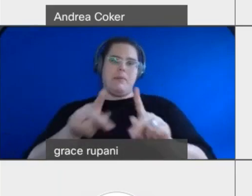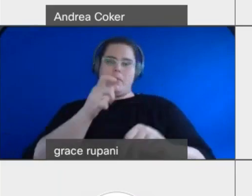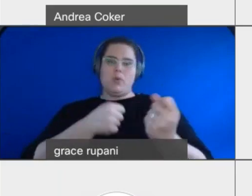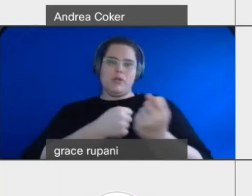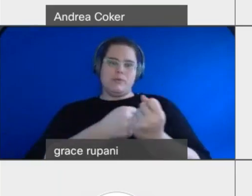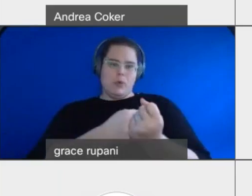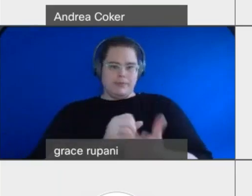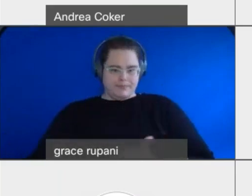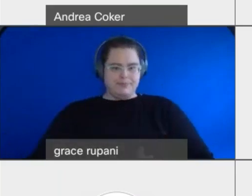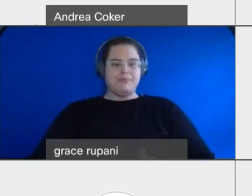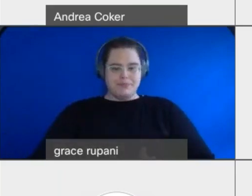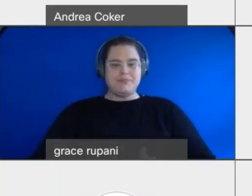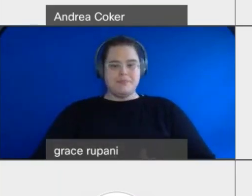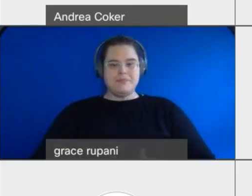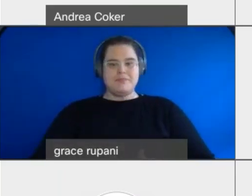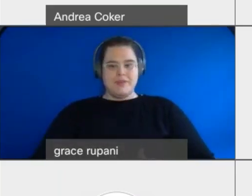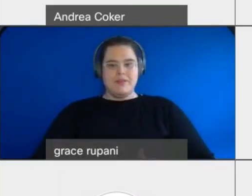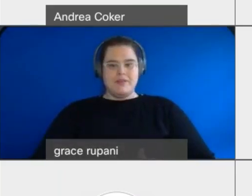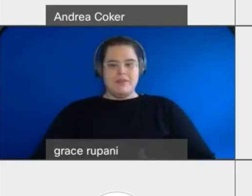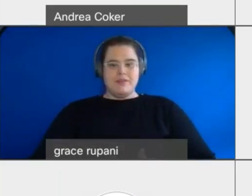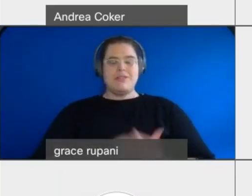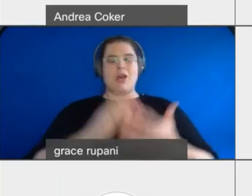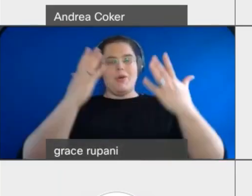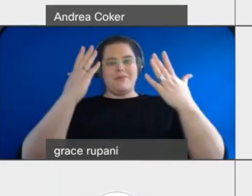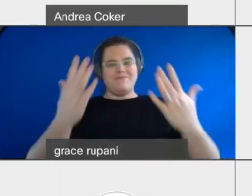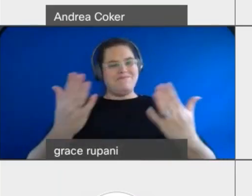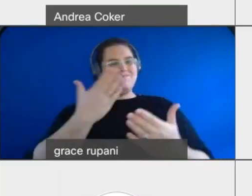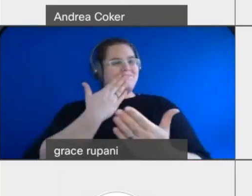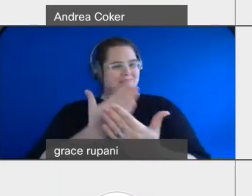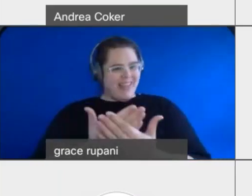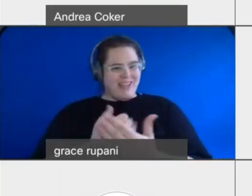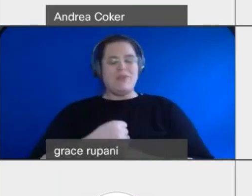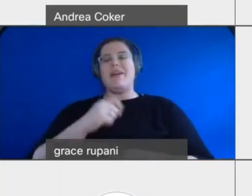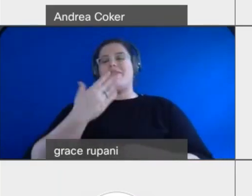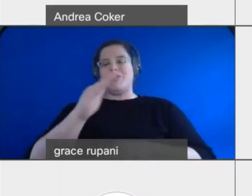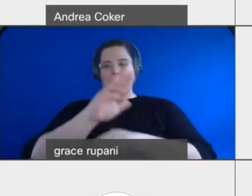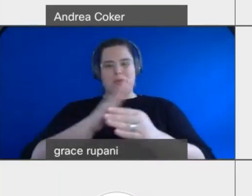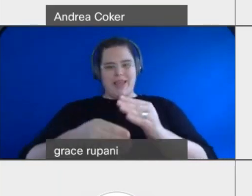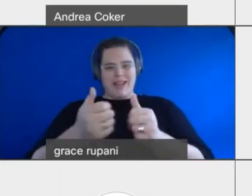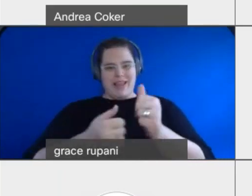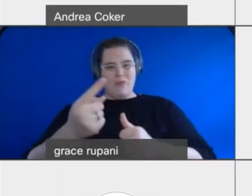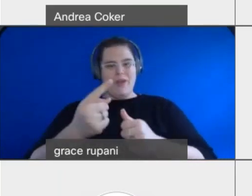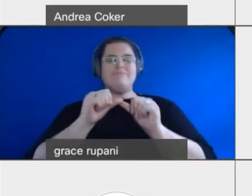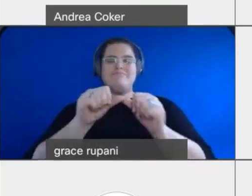So thank you. Have a nice weekend, everyone, and stay safe. Thanks. Bye-bye.